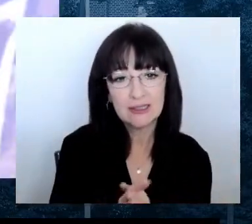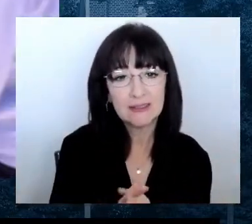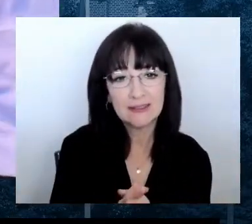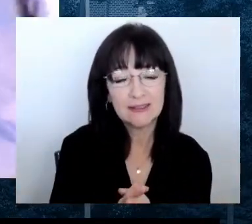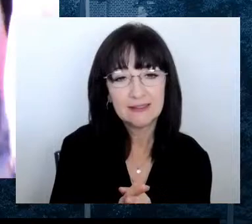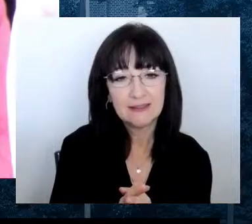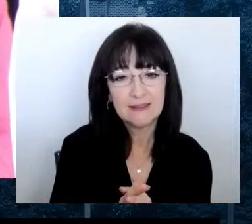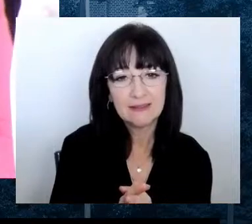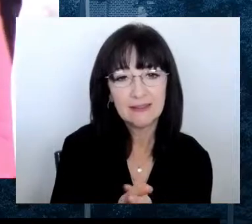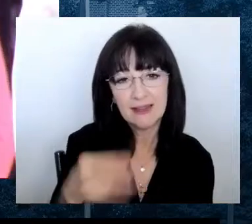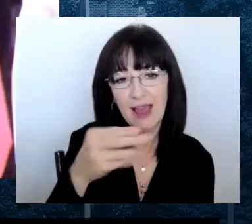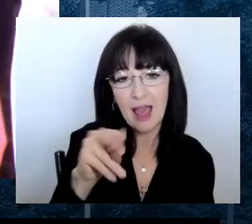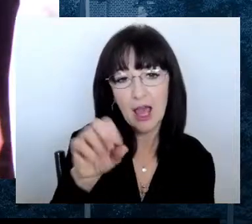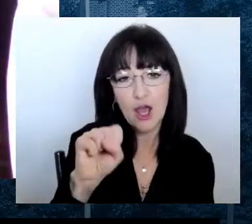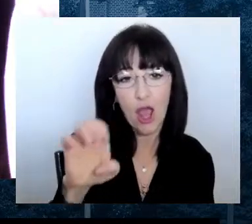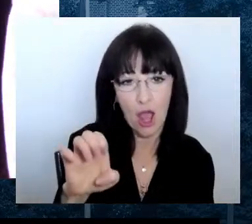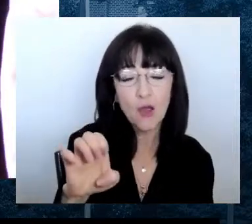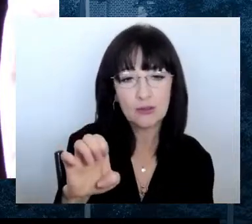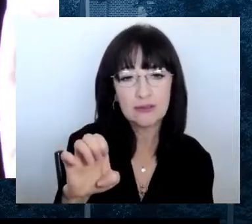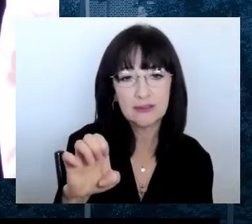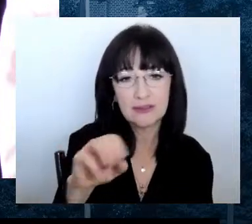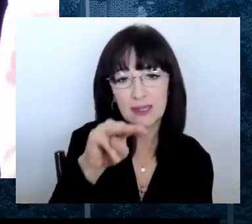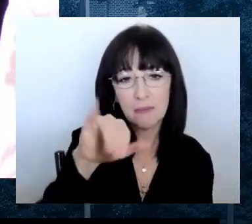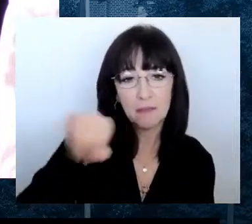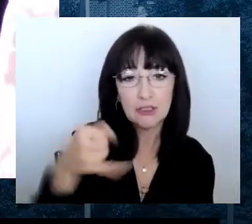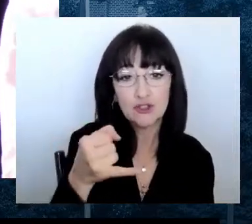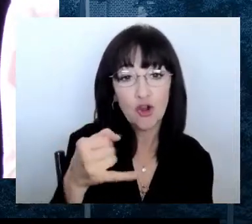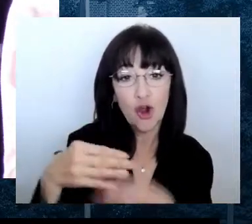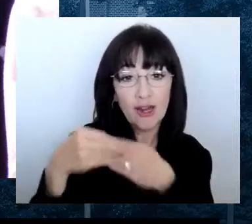Majority Leader, Val Longhurst.